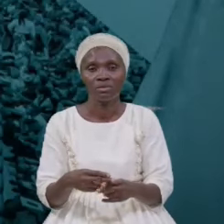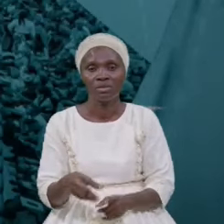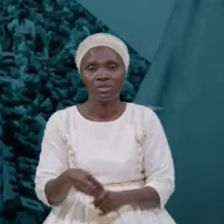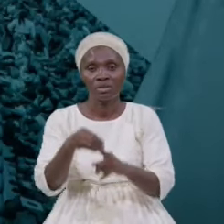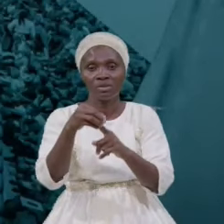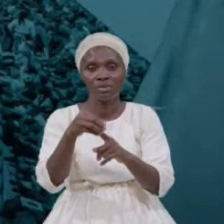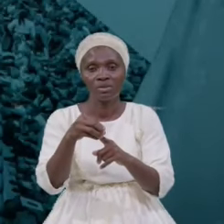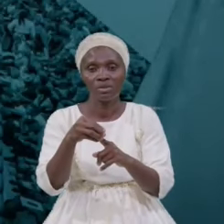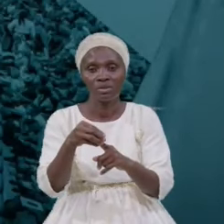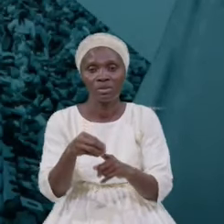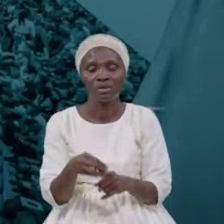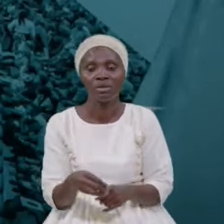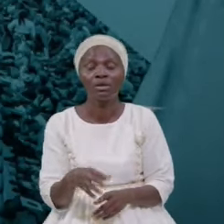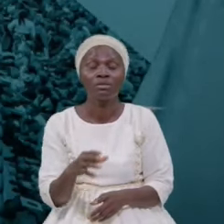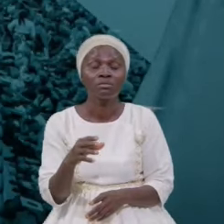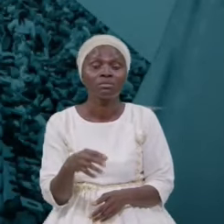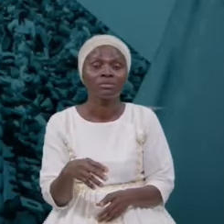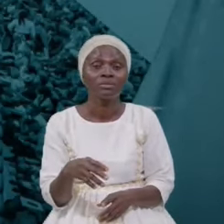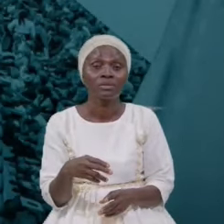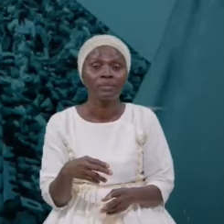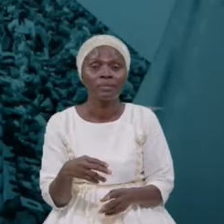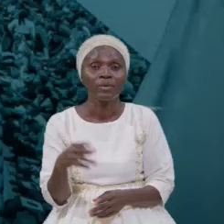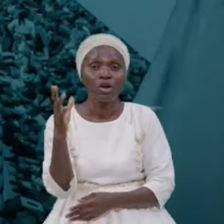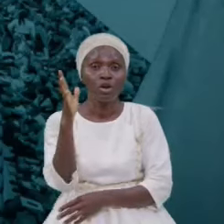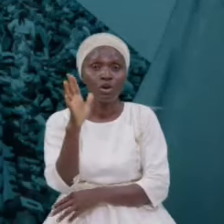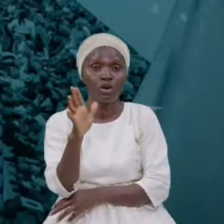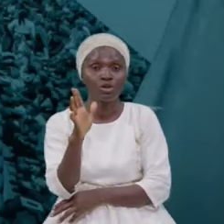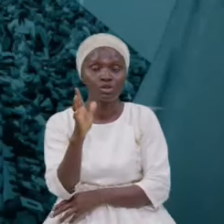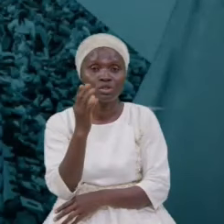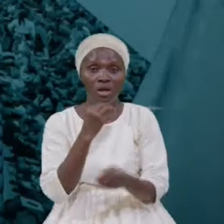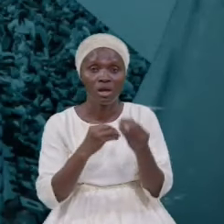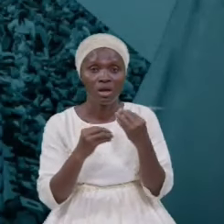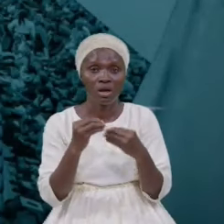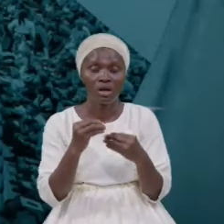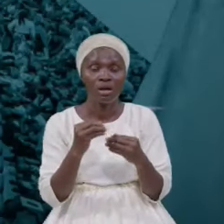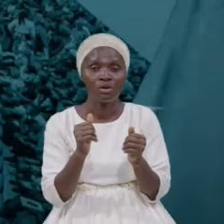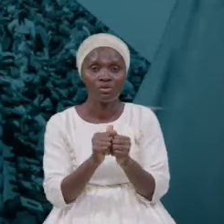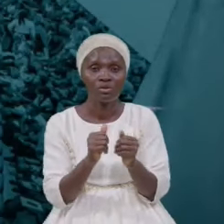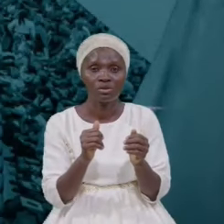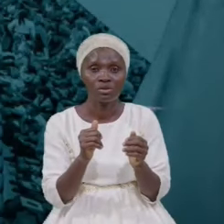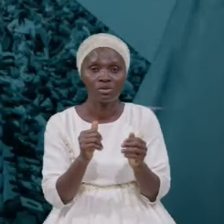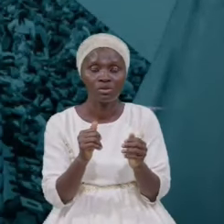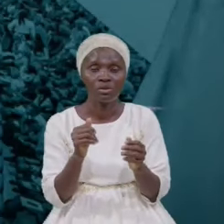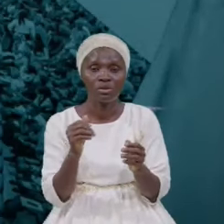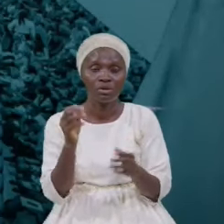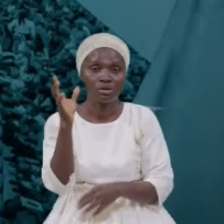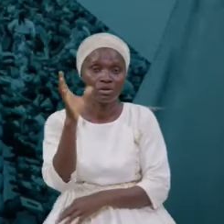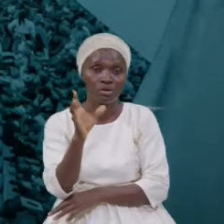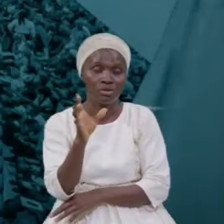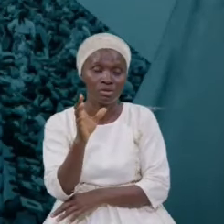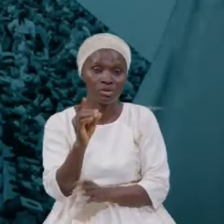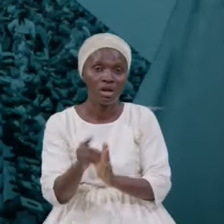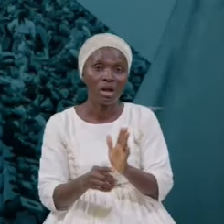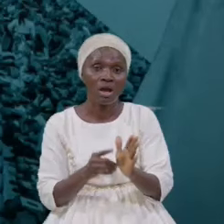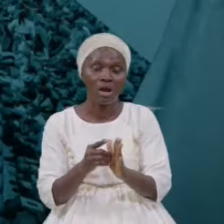throughout the period of this crusade, which started on Thursday. That meeting will be here